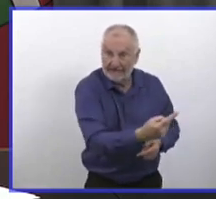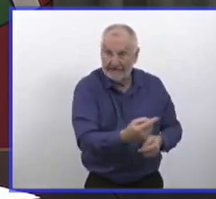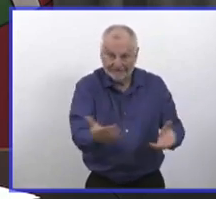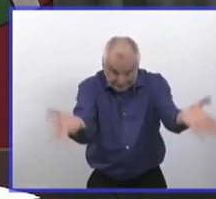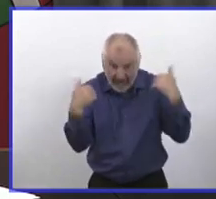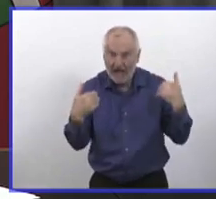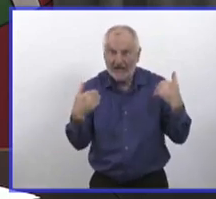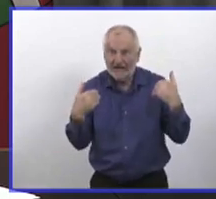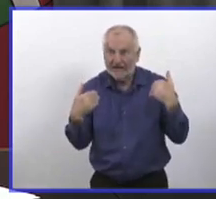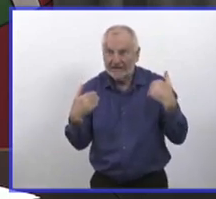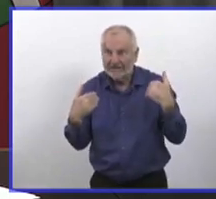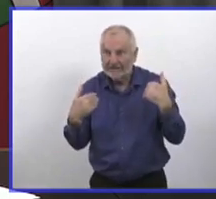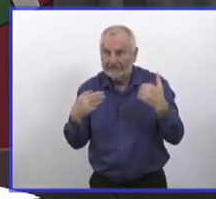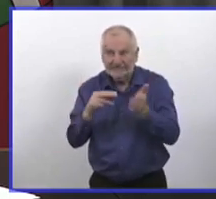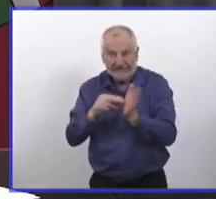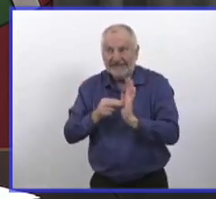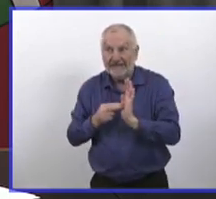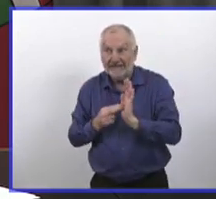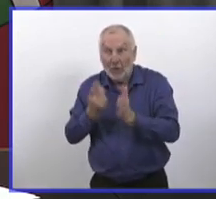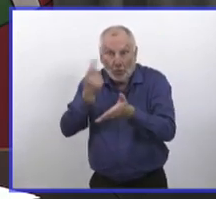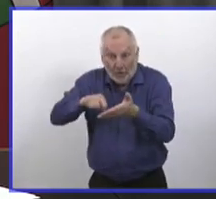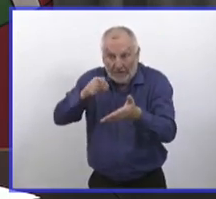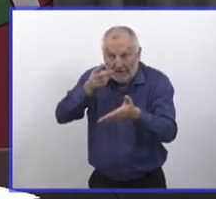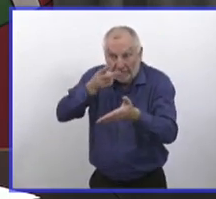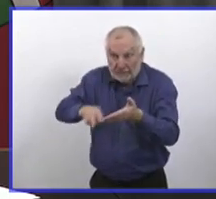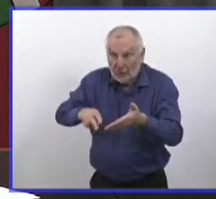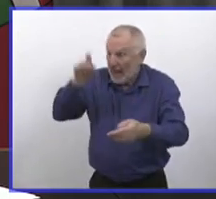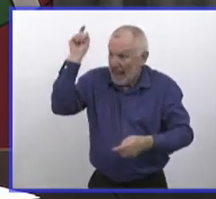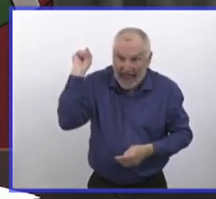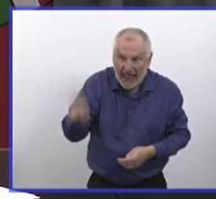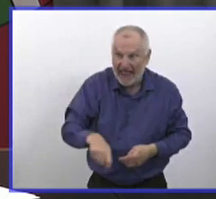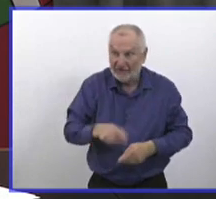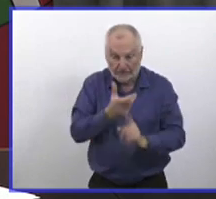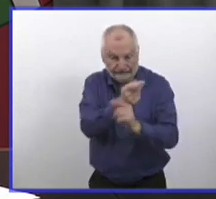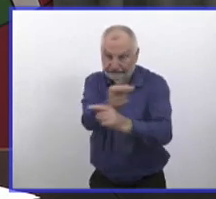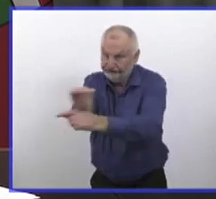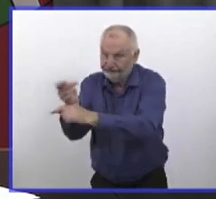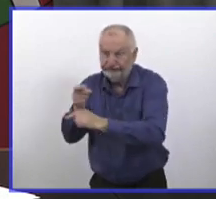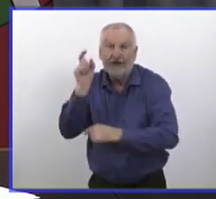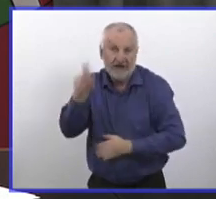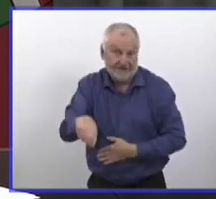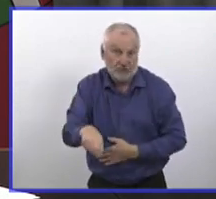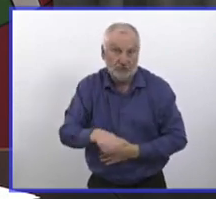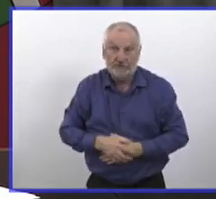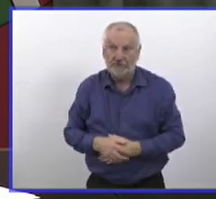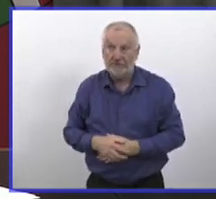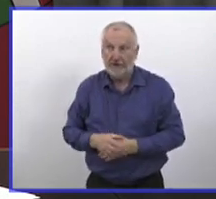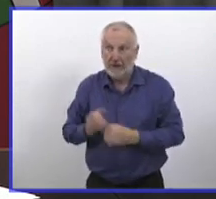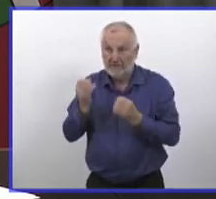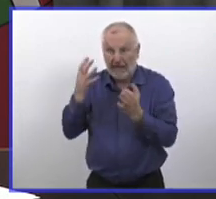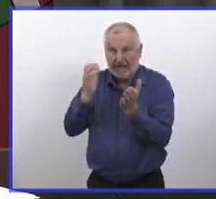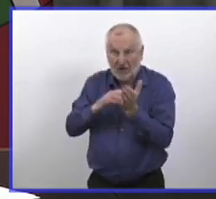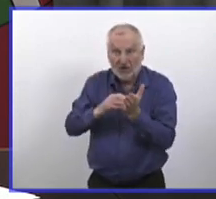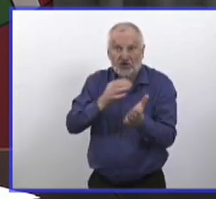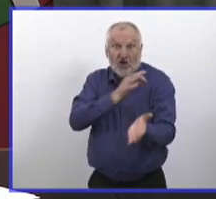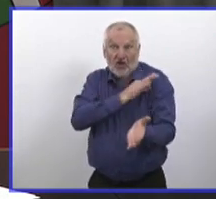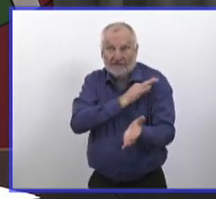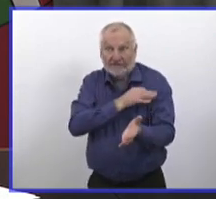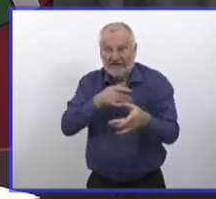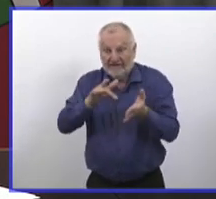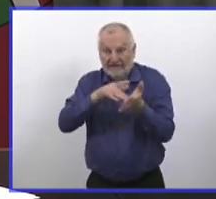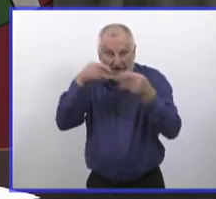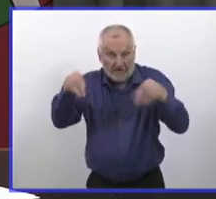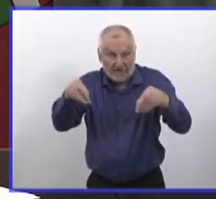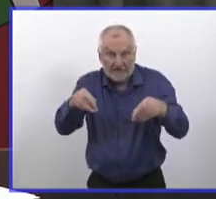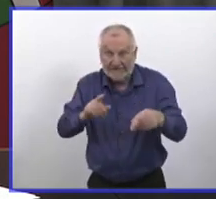need to be administered in the next few weeks, and have gotten reassurance from a large number of them that they are well within the capacity